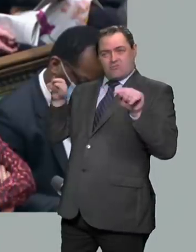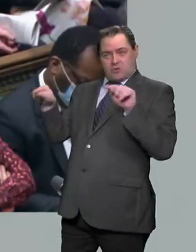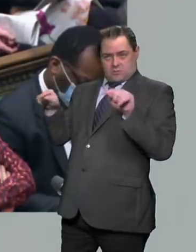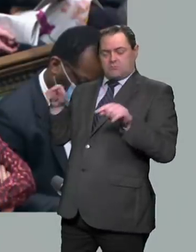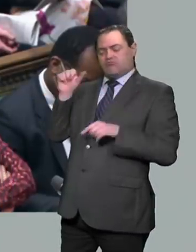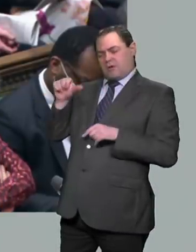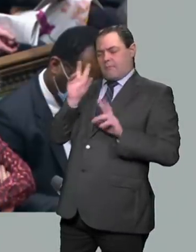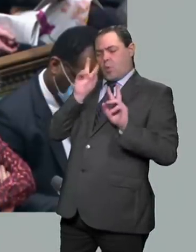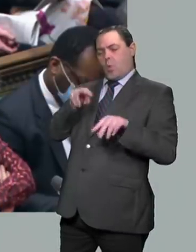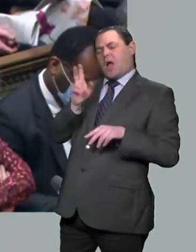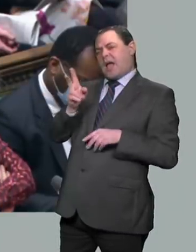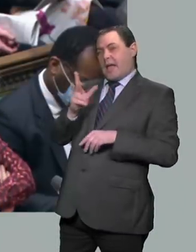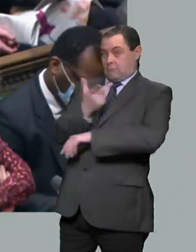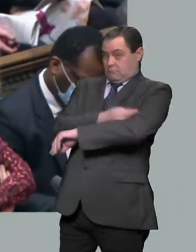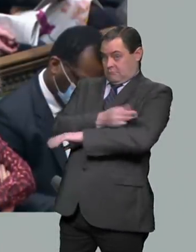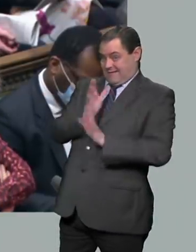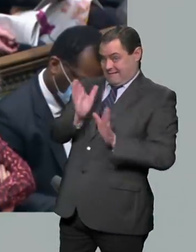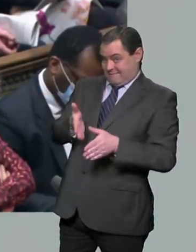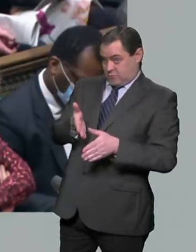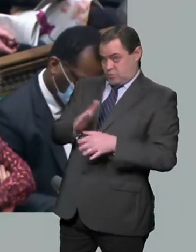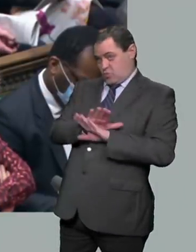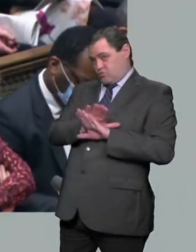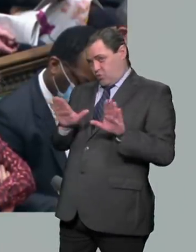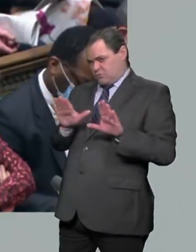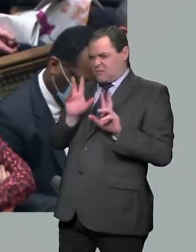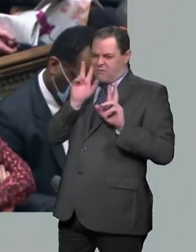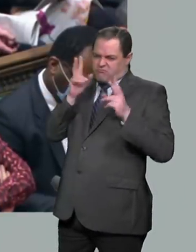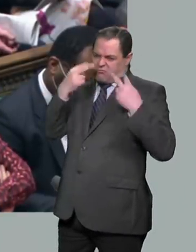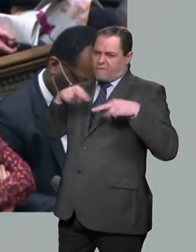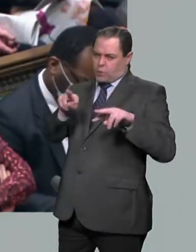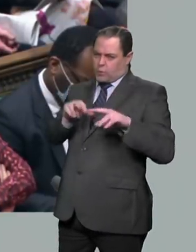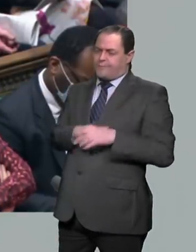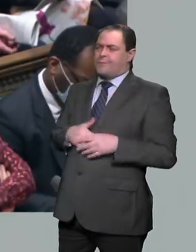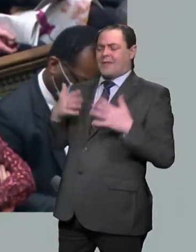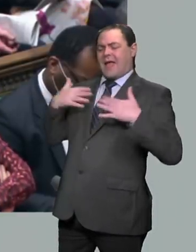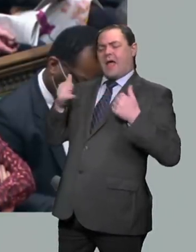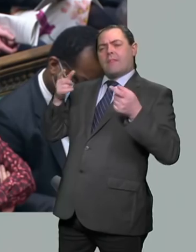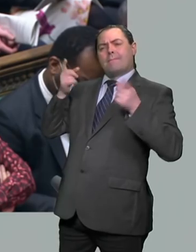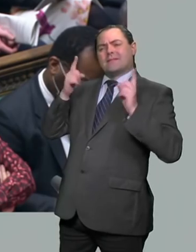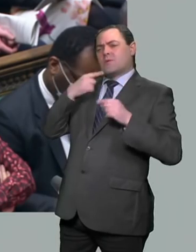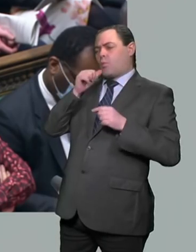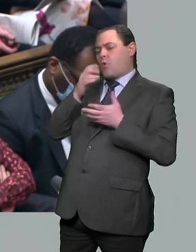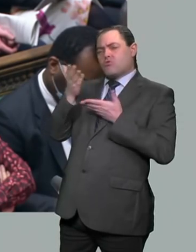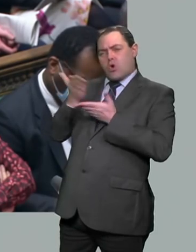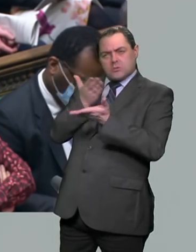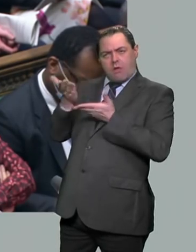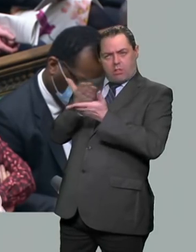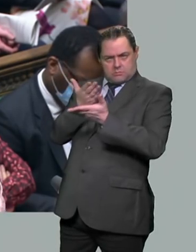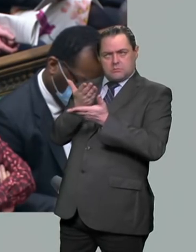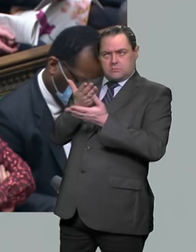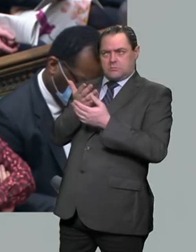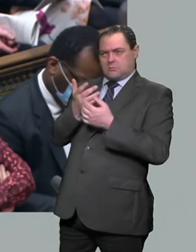we revisit the balance of risks and opportunities, Mr. Speaker. The Health Secretary has said we'll launch a consultation, and subject